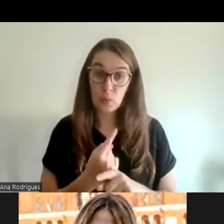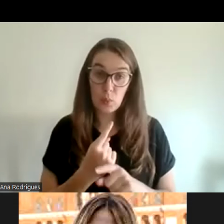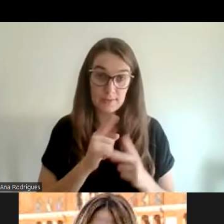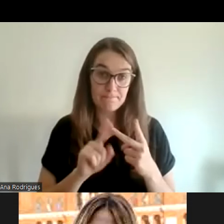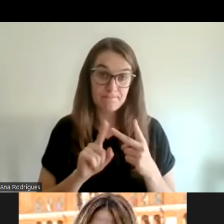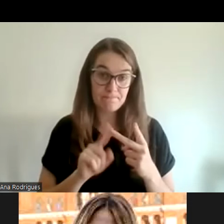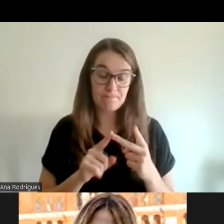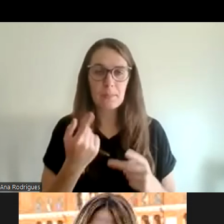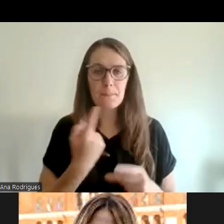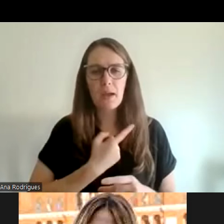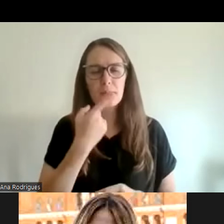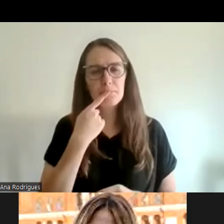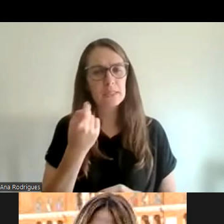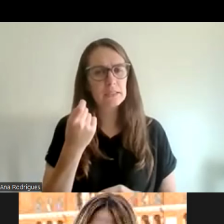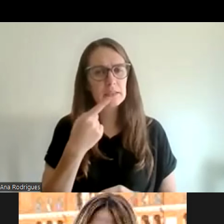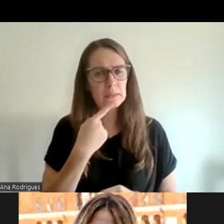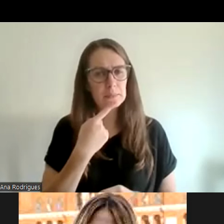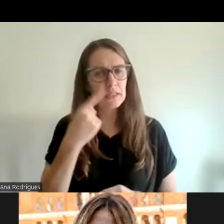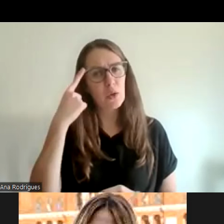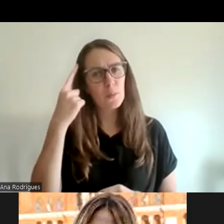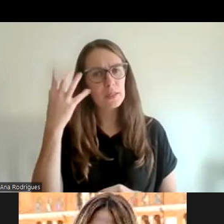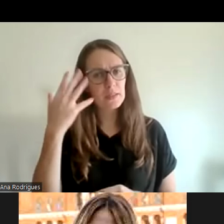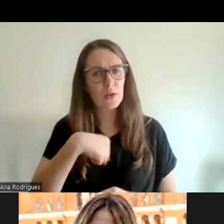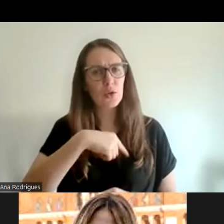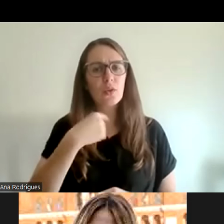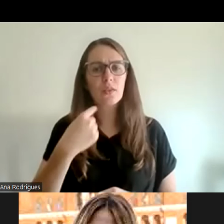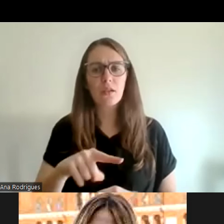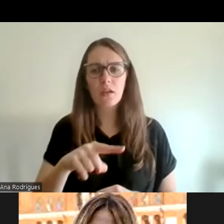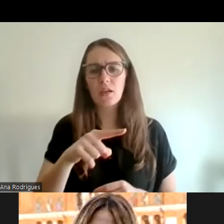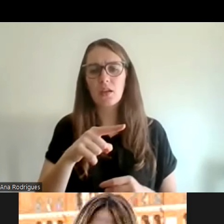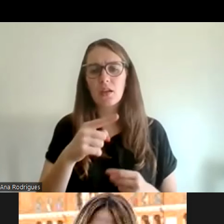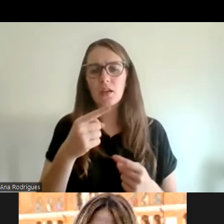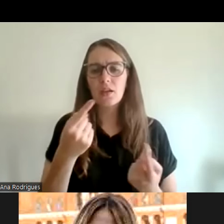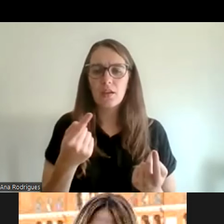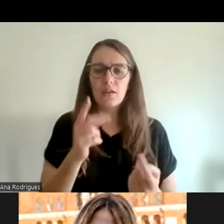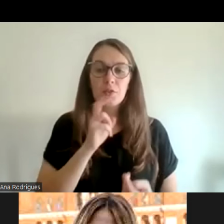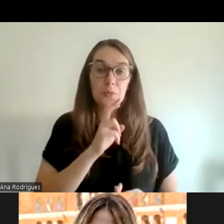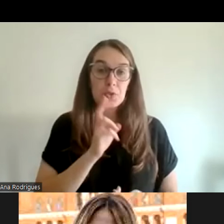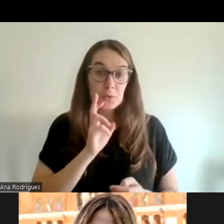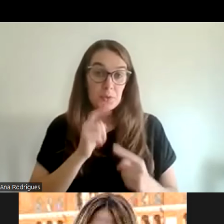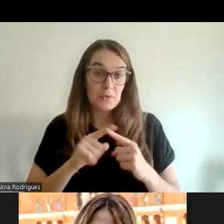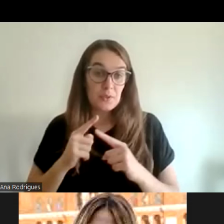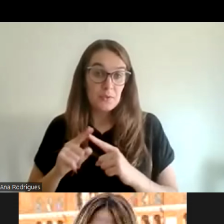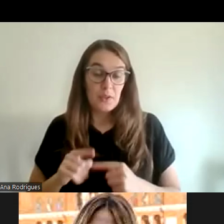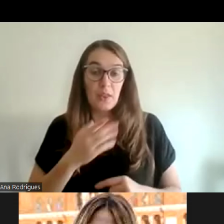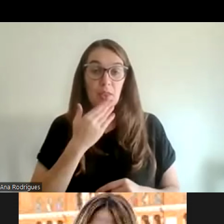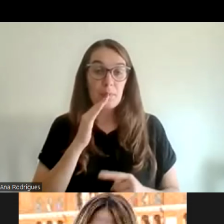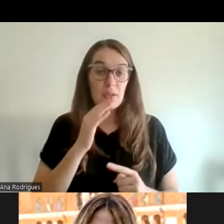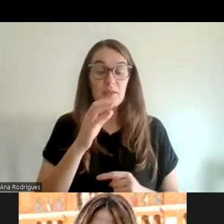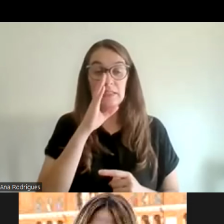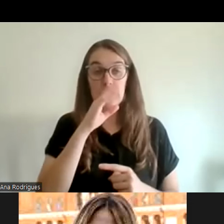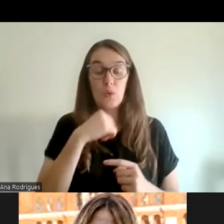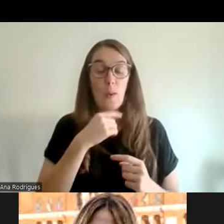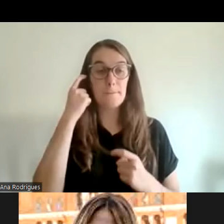to understand that we have different answers to these questions if we are looking on this in a large